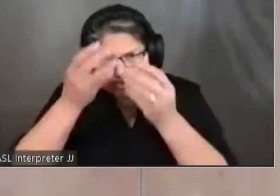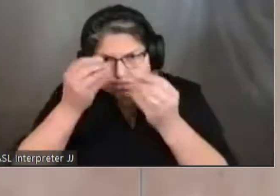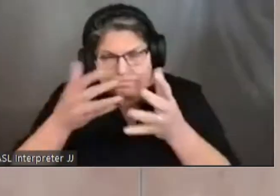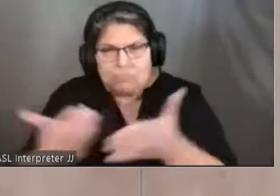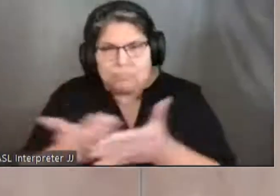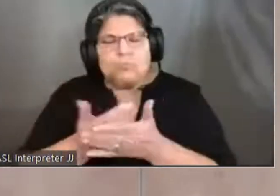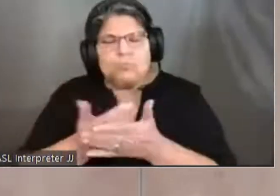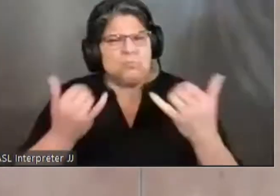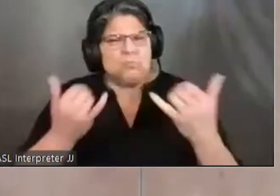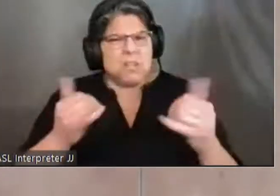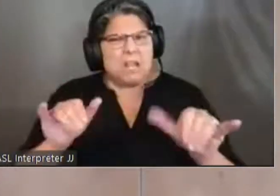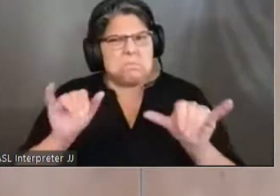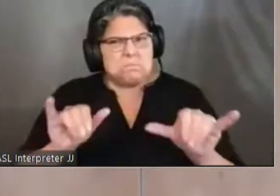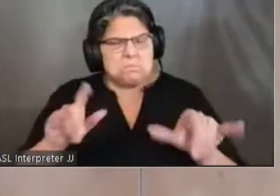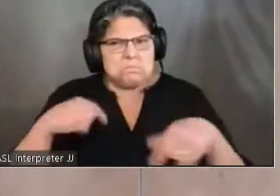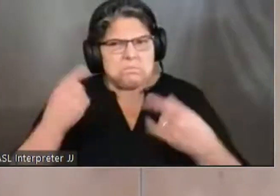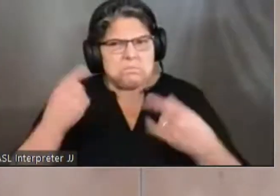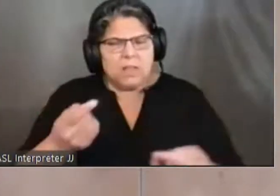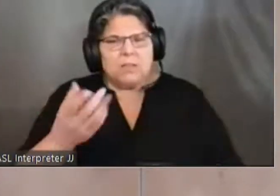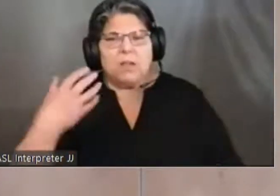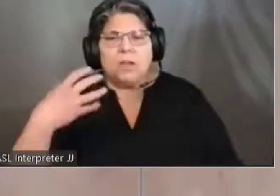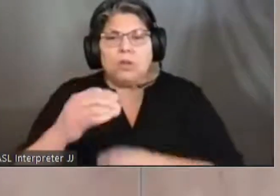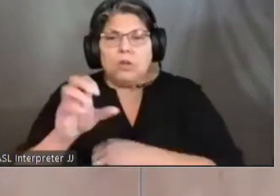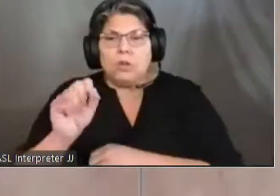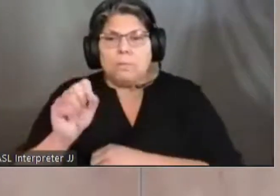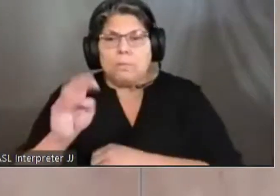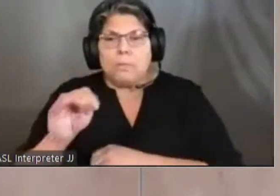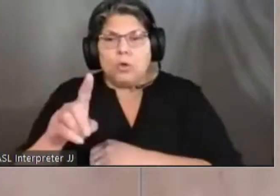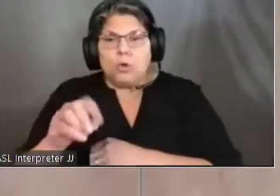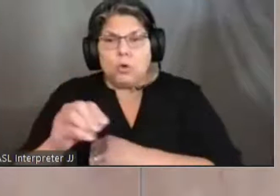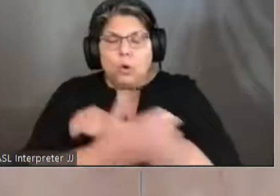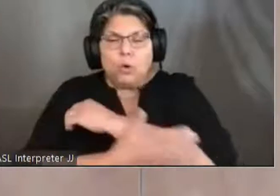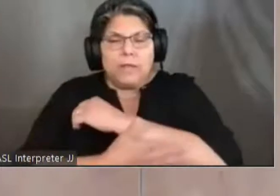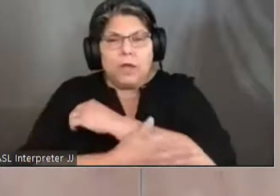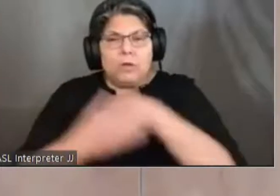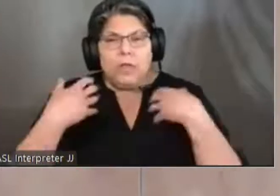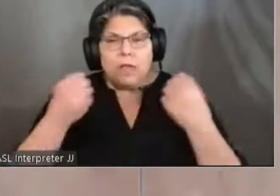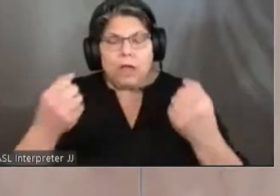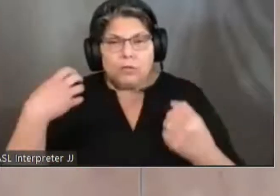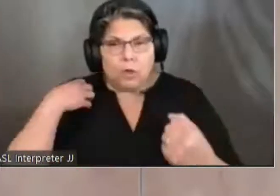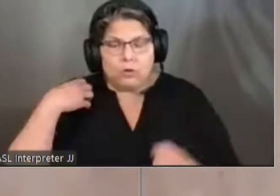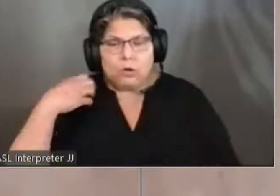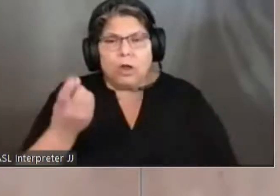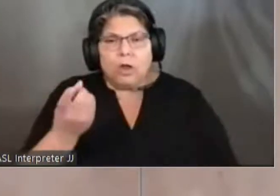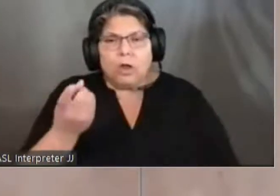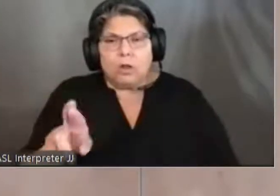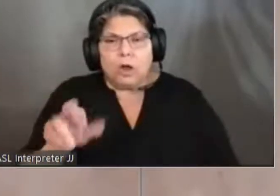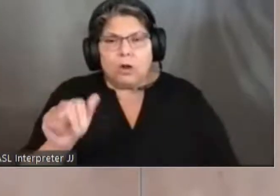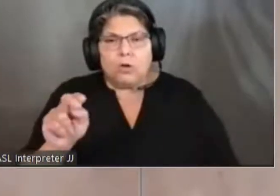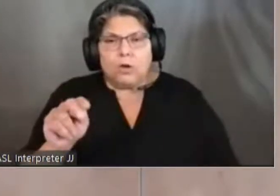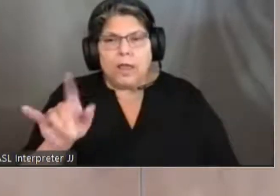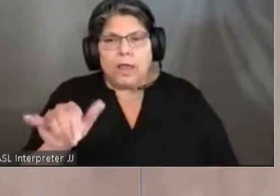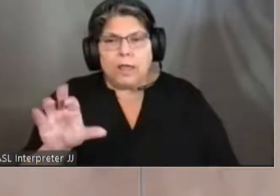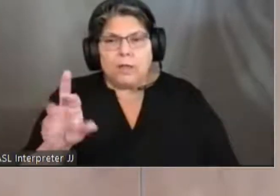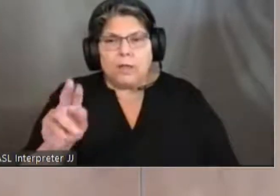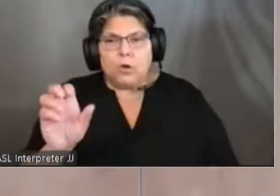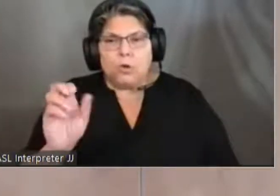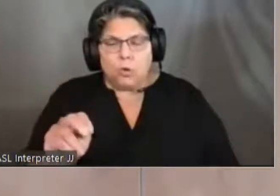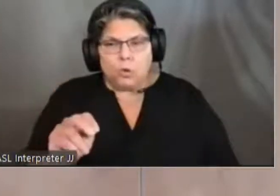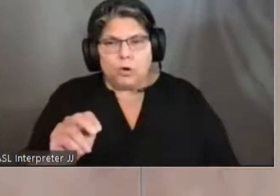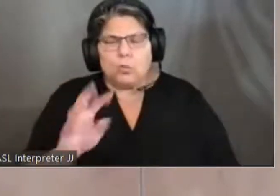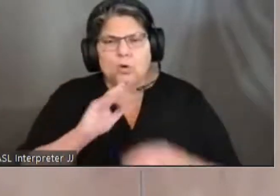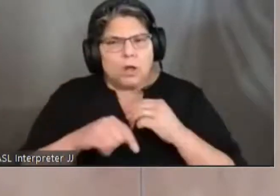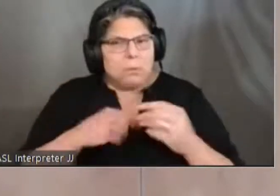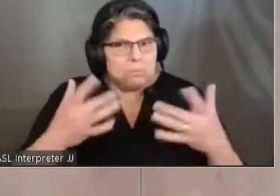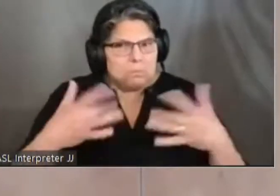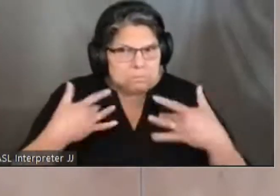Mendocino County Health Officer, Dr. Andy Coren, who will give an update on the COVID-19 status of our county. After that,